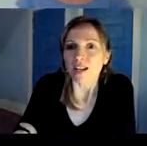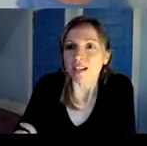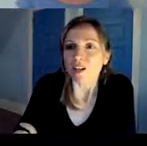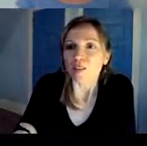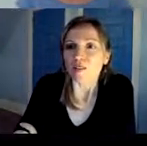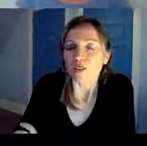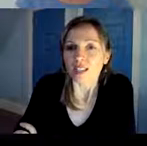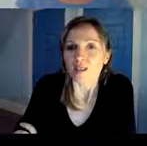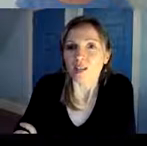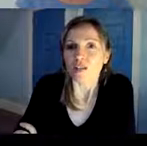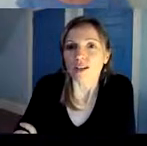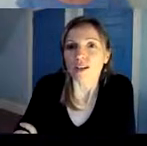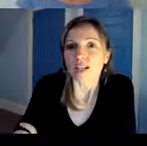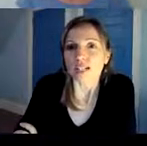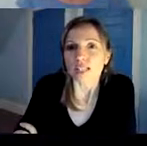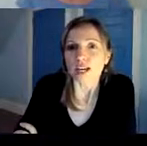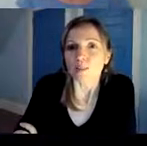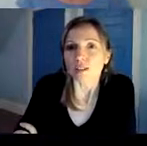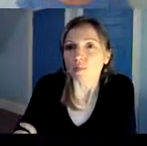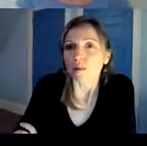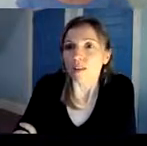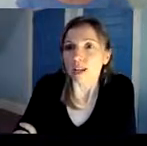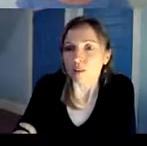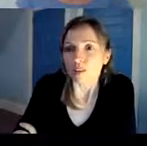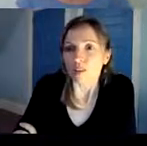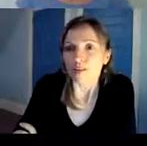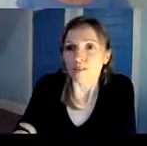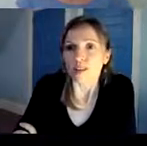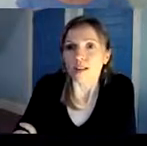little tiny caterpillar you see in the picture there is the Hypena moth